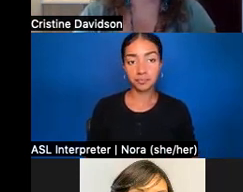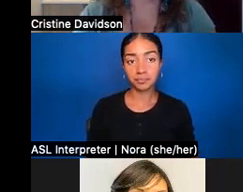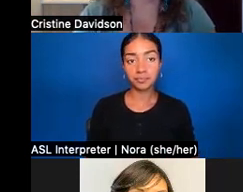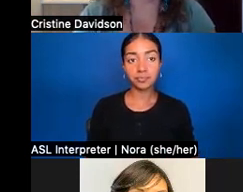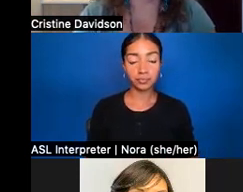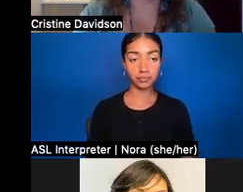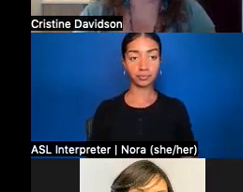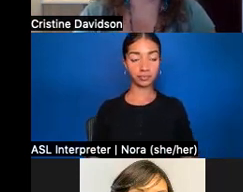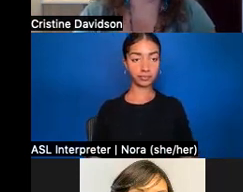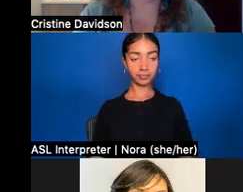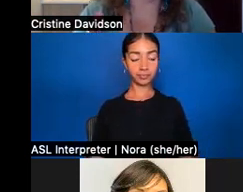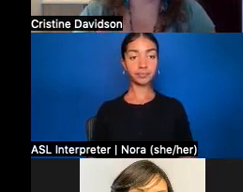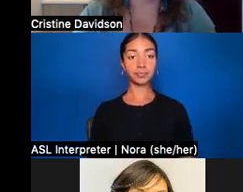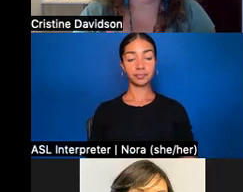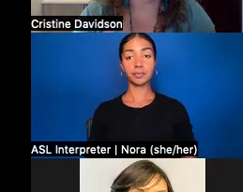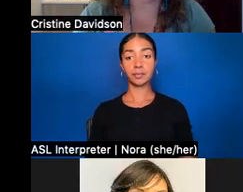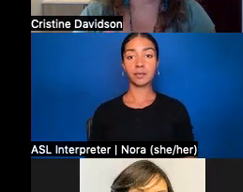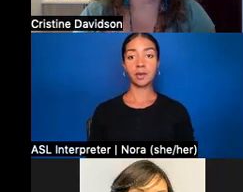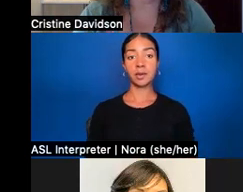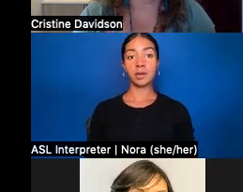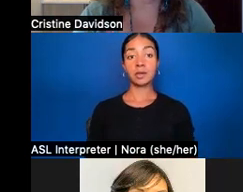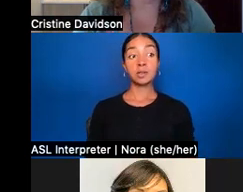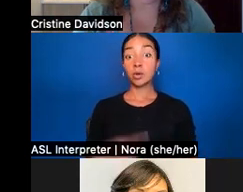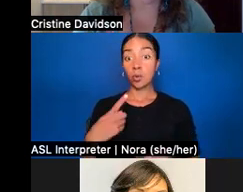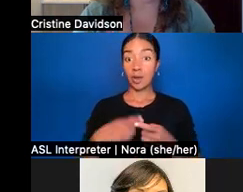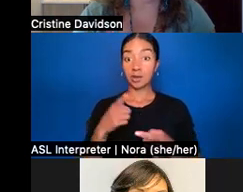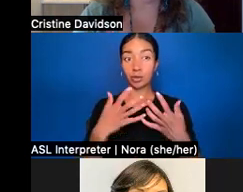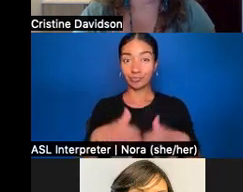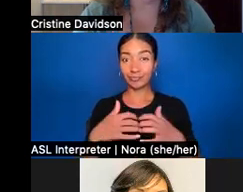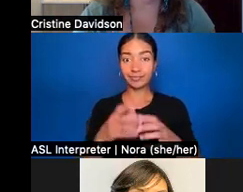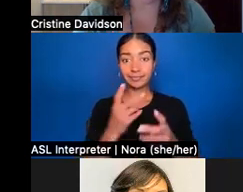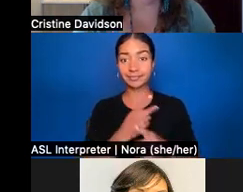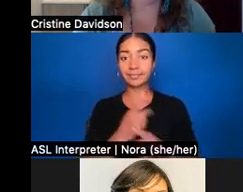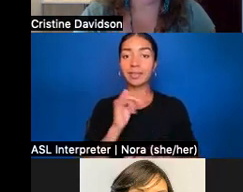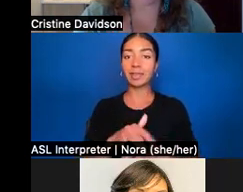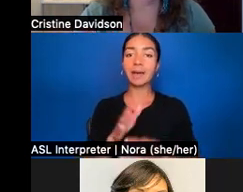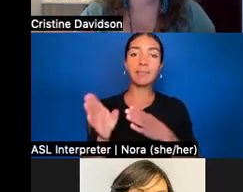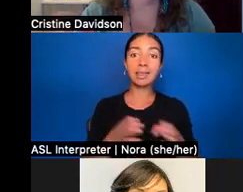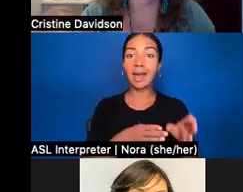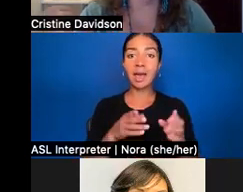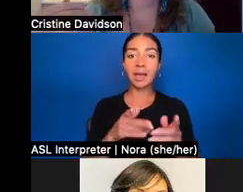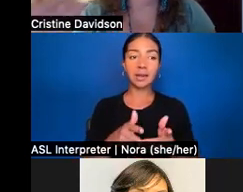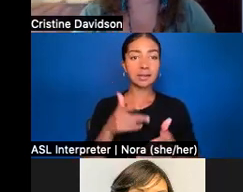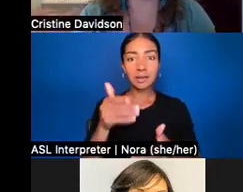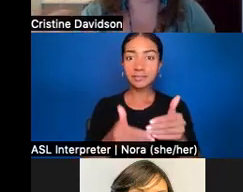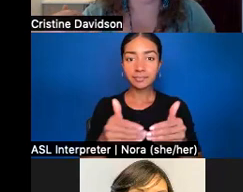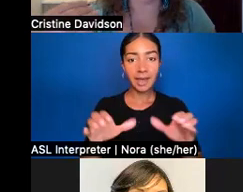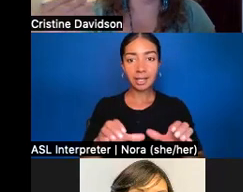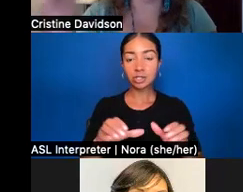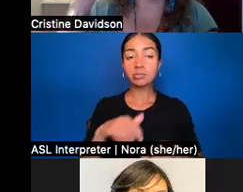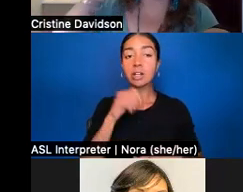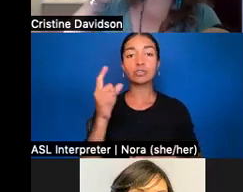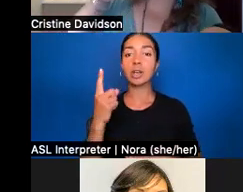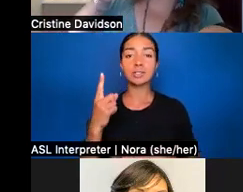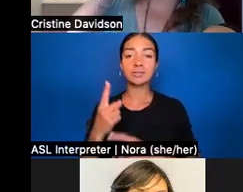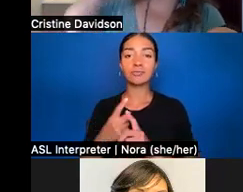So once you're working out that, you know, that course of action, that little plan, so not a work plan that's in your file kind of plan, but